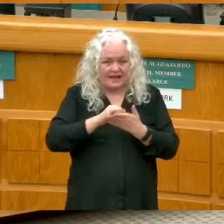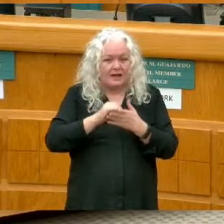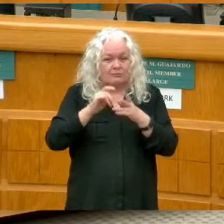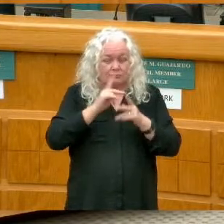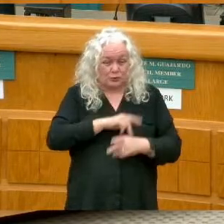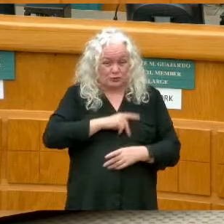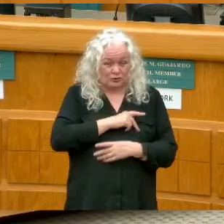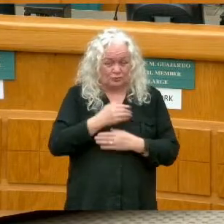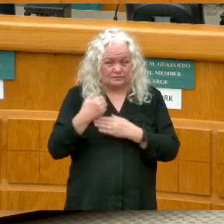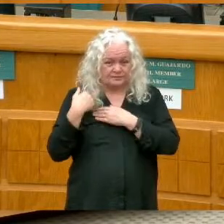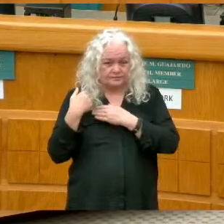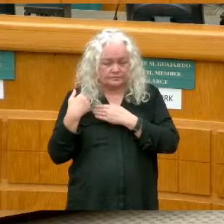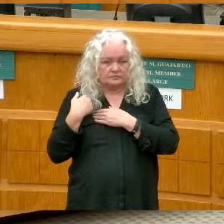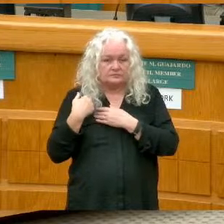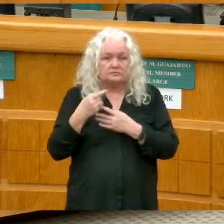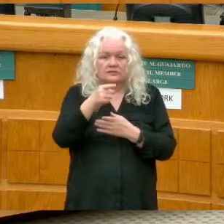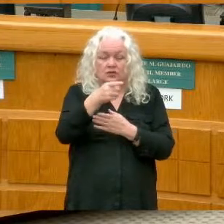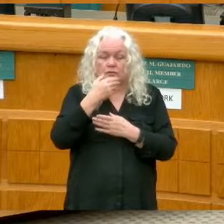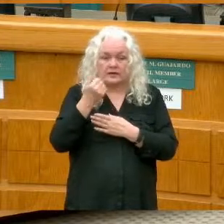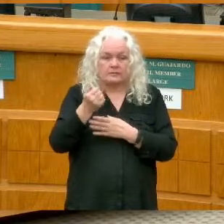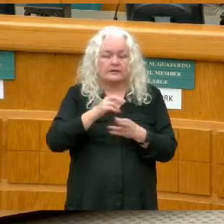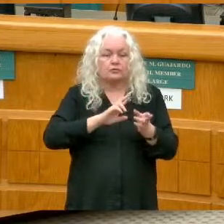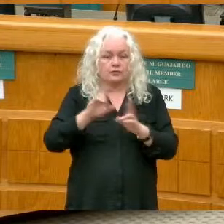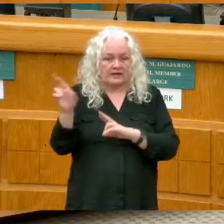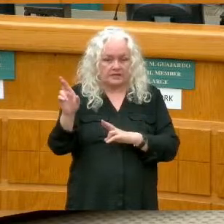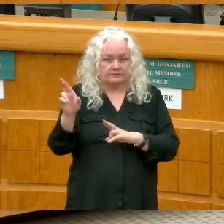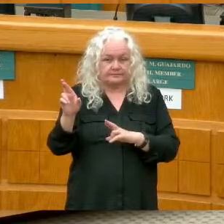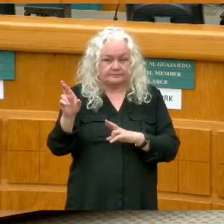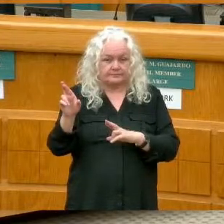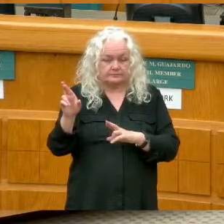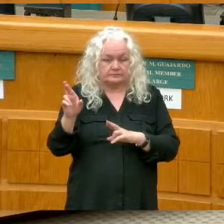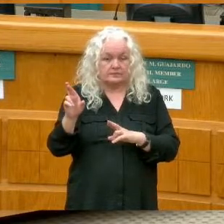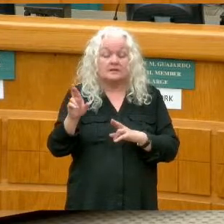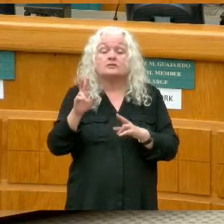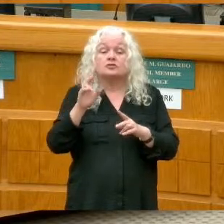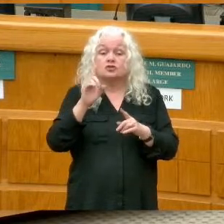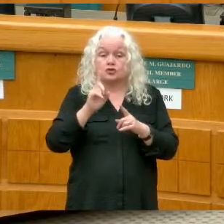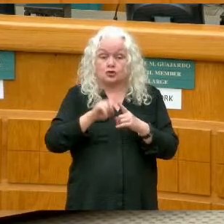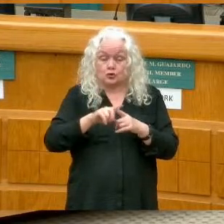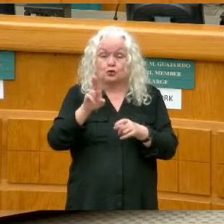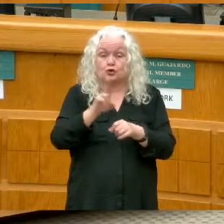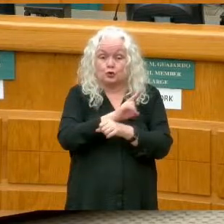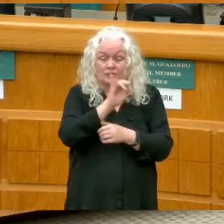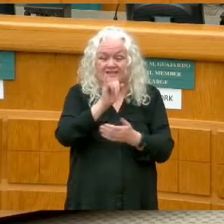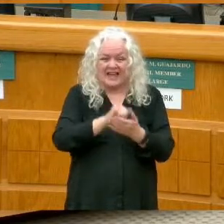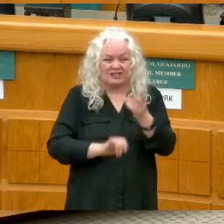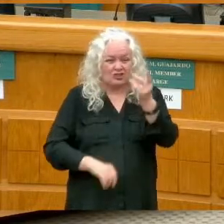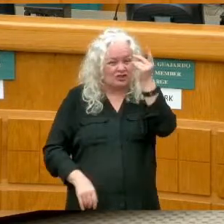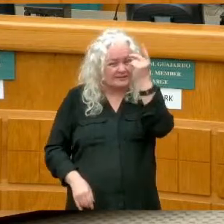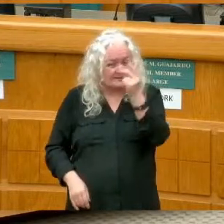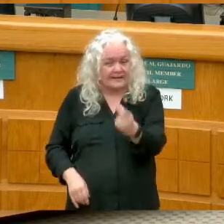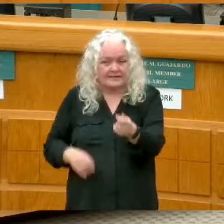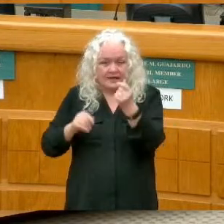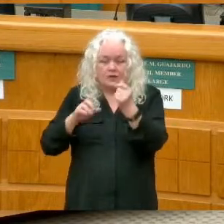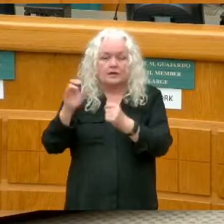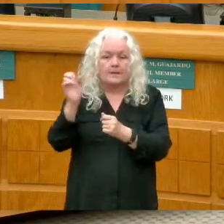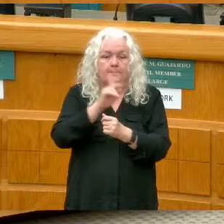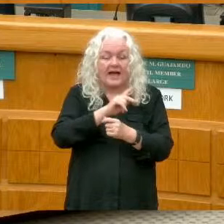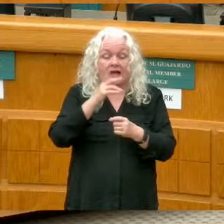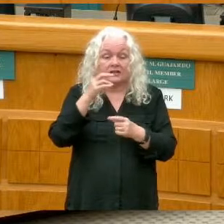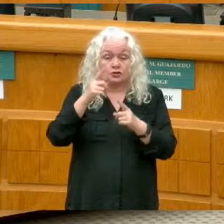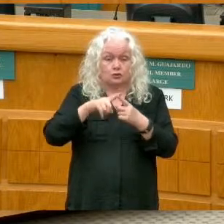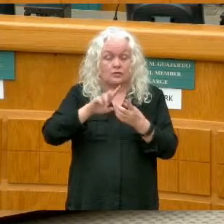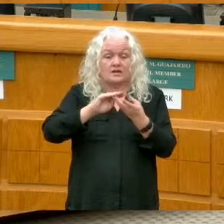personal responsibility, you better be ready to exercise it. Because just like that, we can be back in